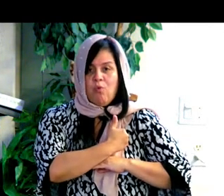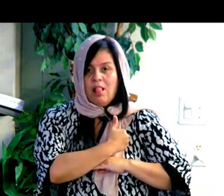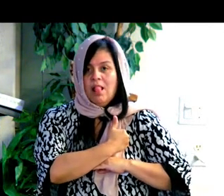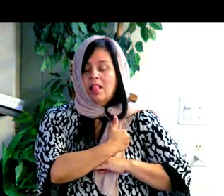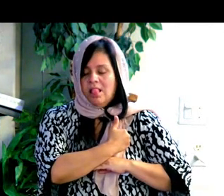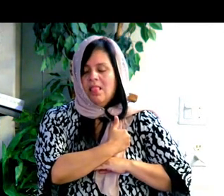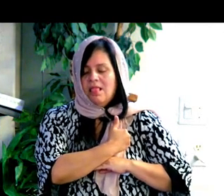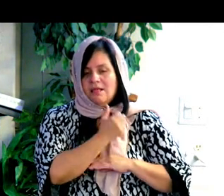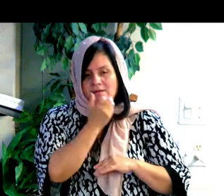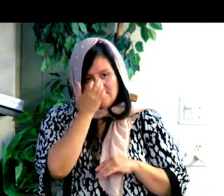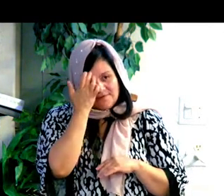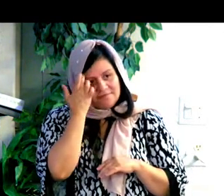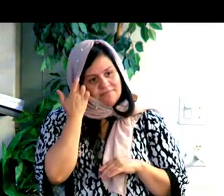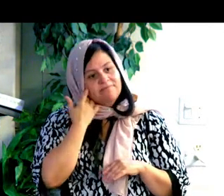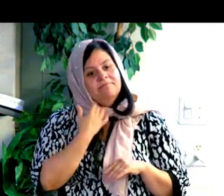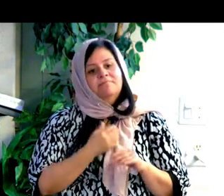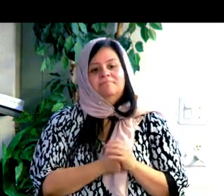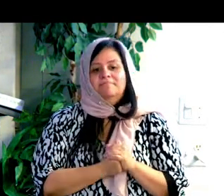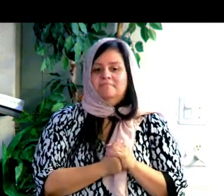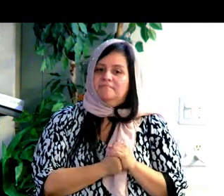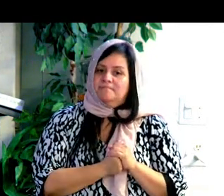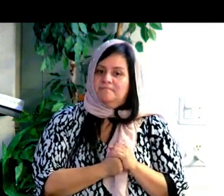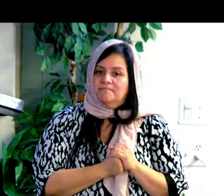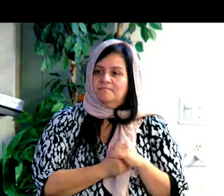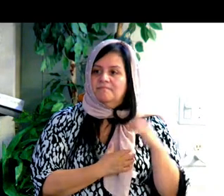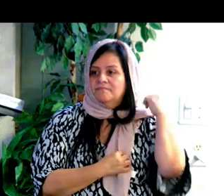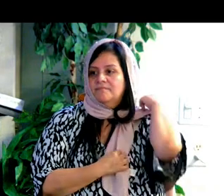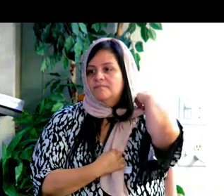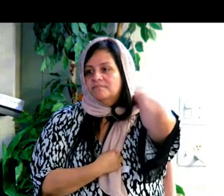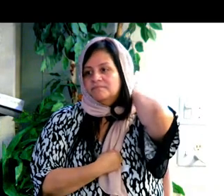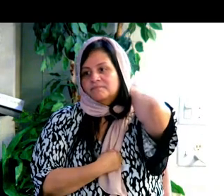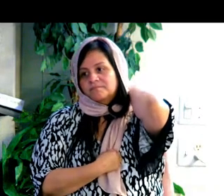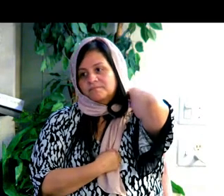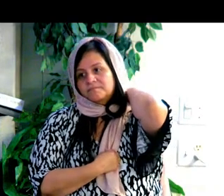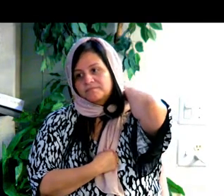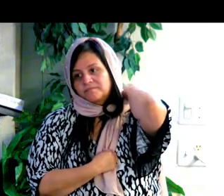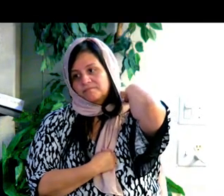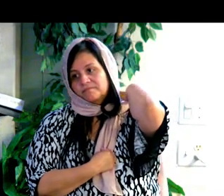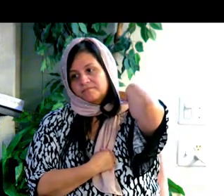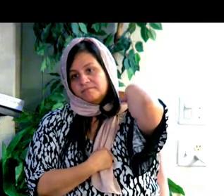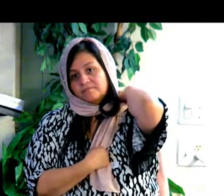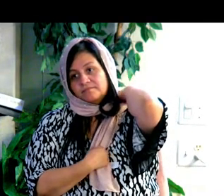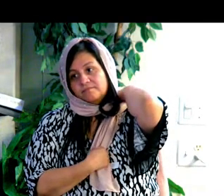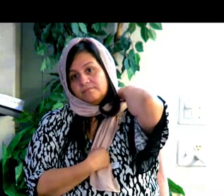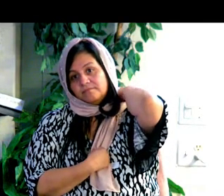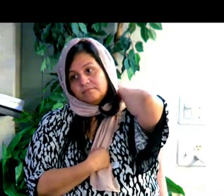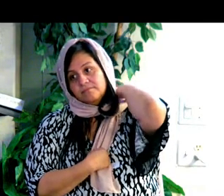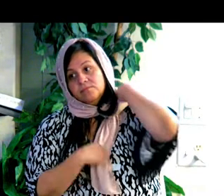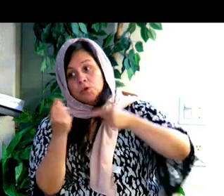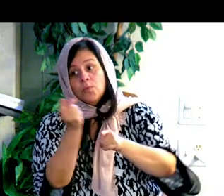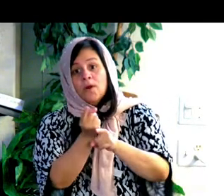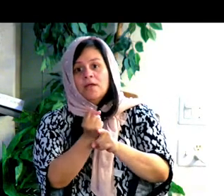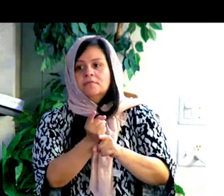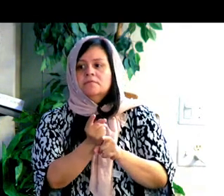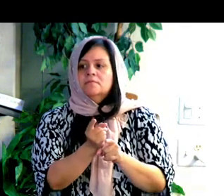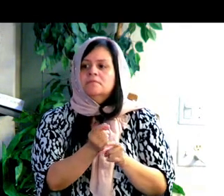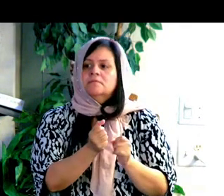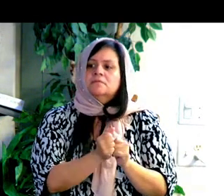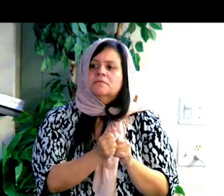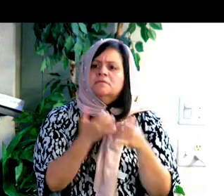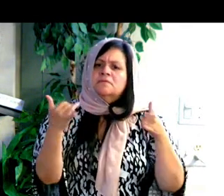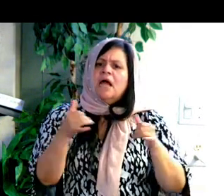del nuestro Señor que va a satisfacer nuestras almas. Right? What does the scriptures tell us? If we have all